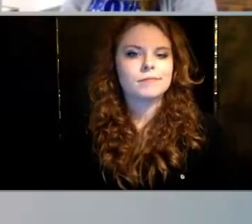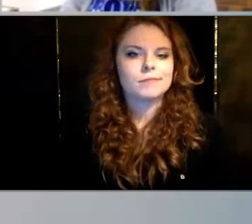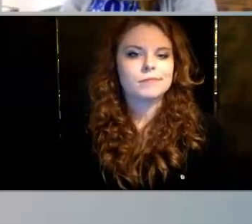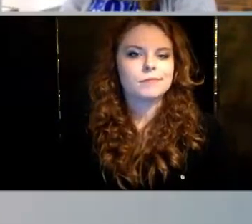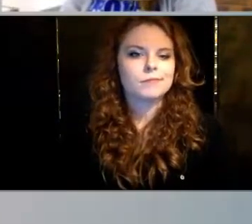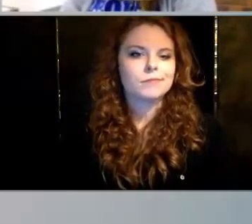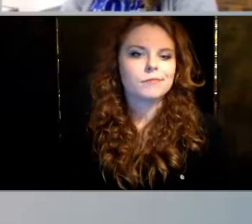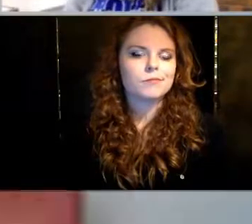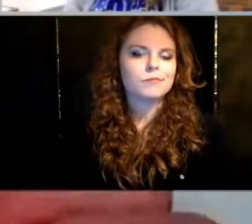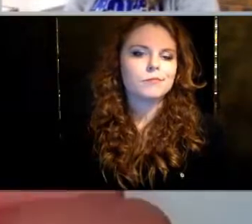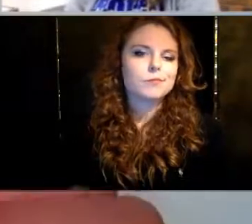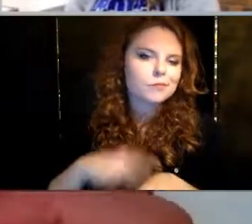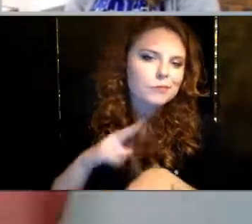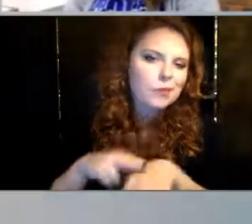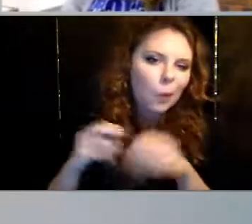natural,